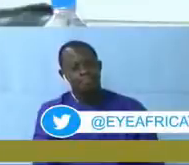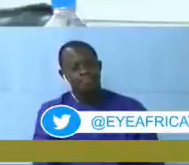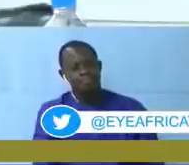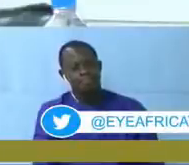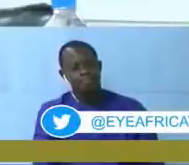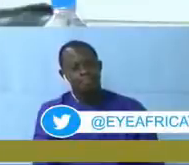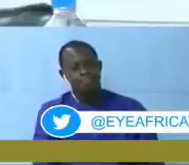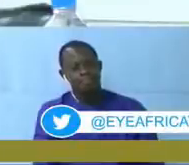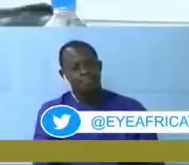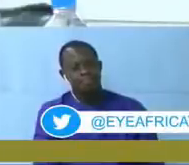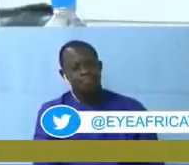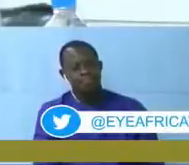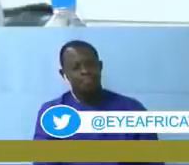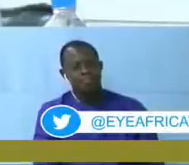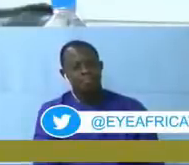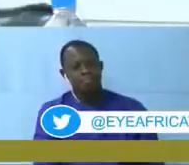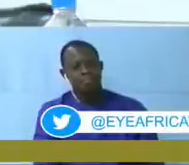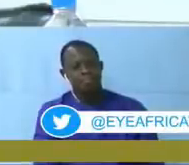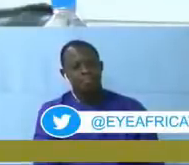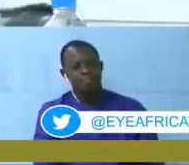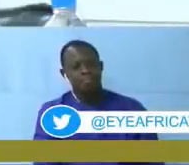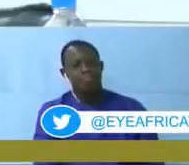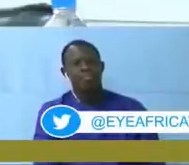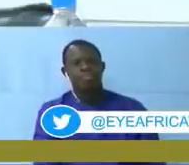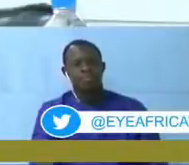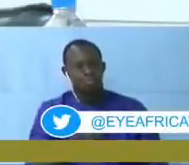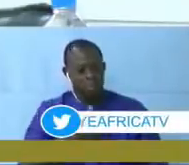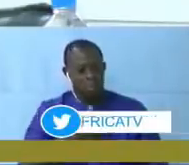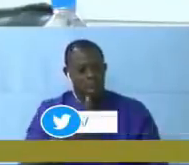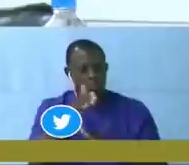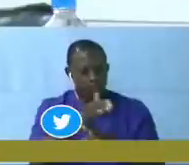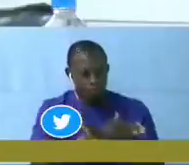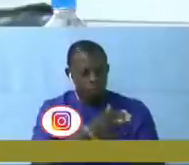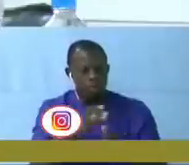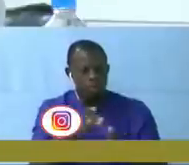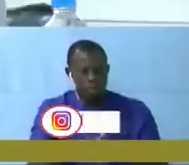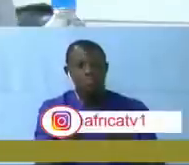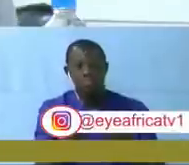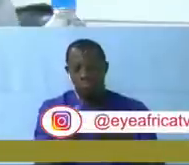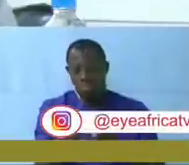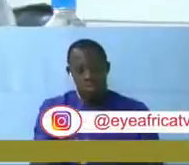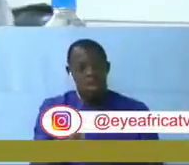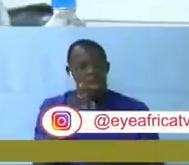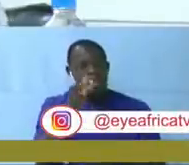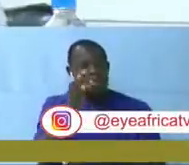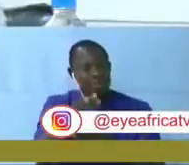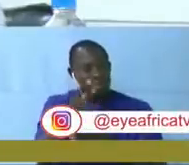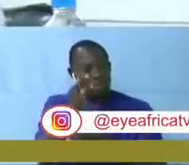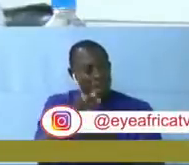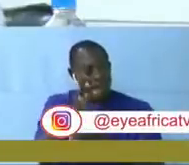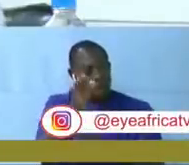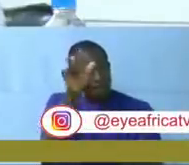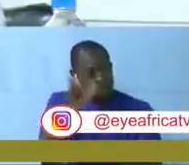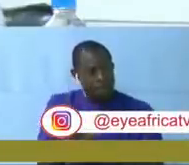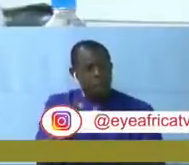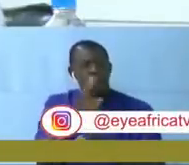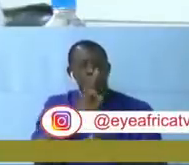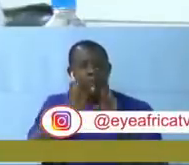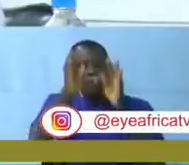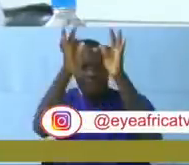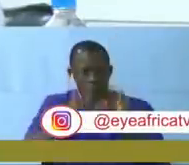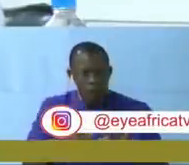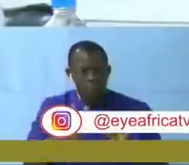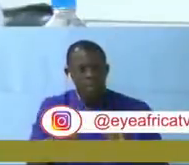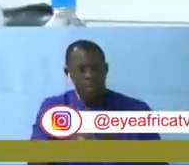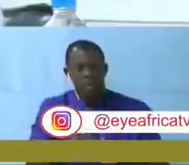jangale. I was also founder lecturer at the Gambia Law School. Bokal na ci temen ci jangale kat